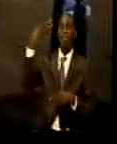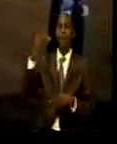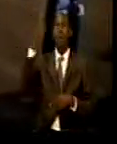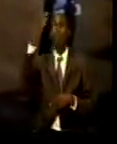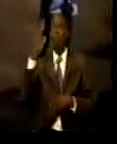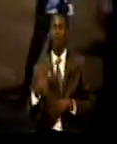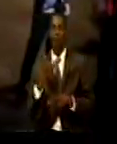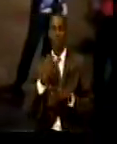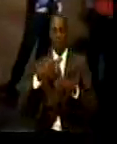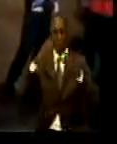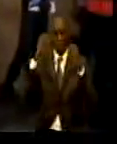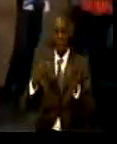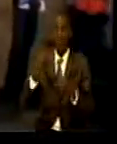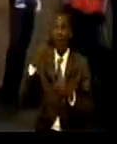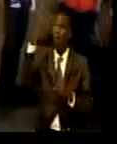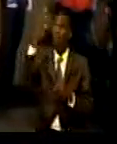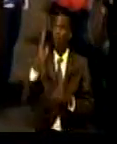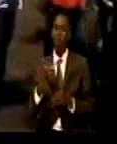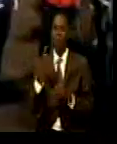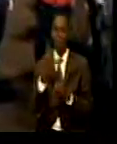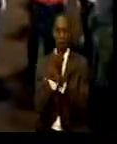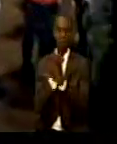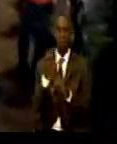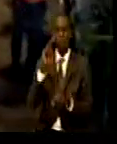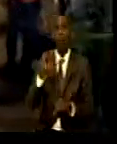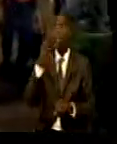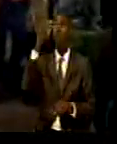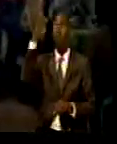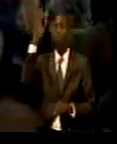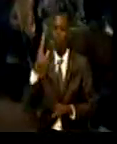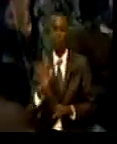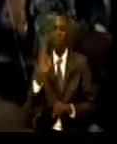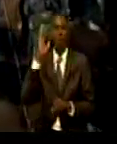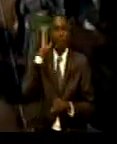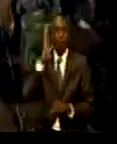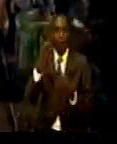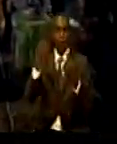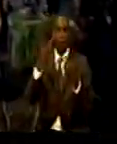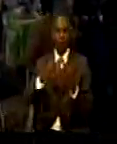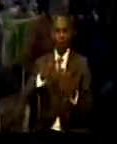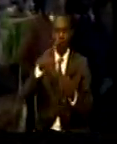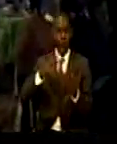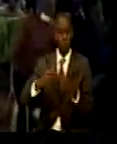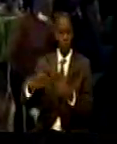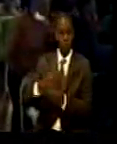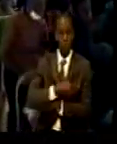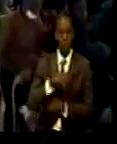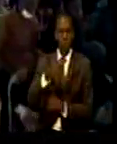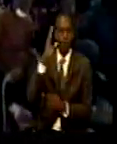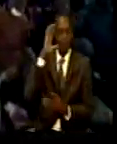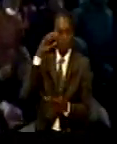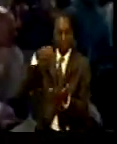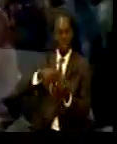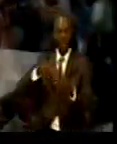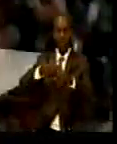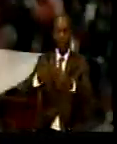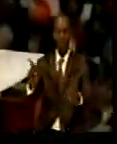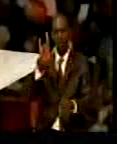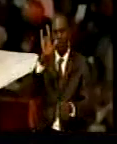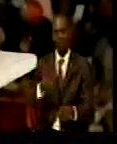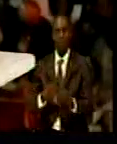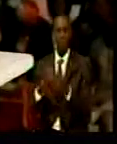of God and the salvation of God comes to you today, you will stand out in Jesus'